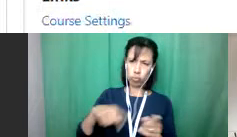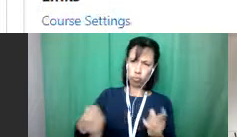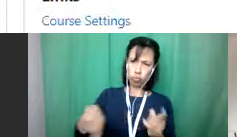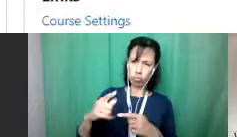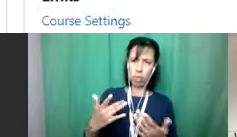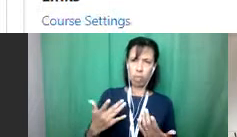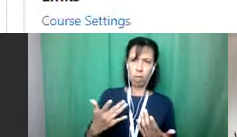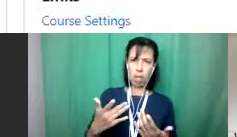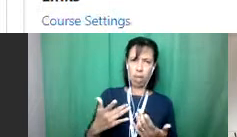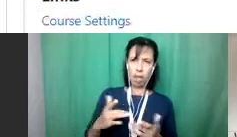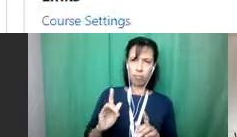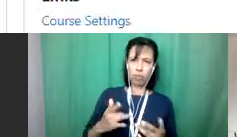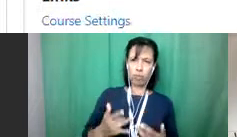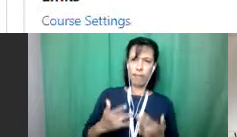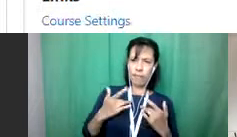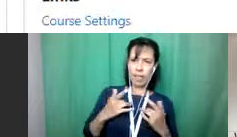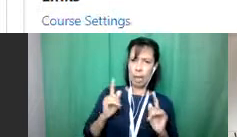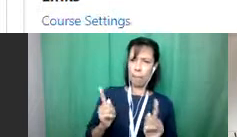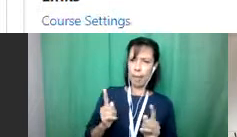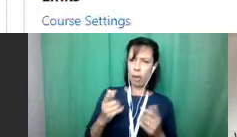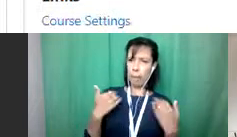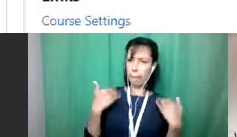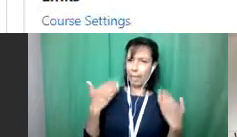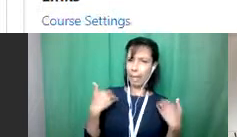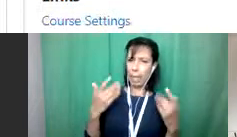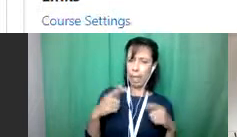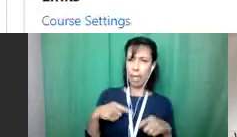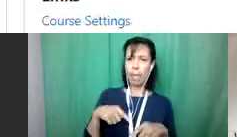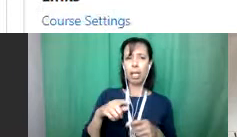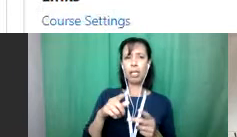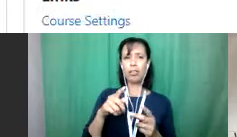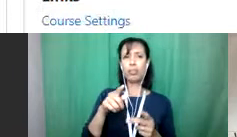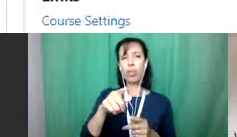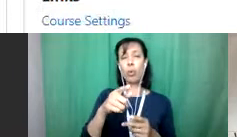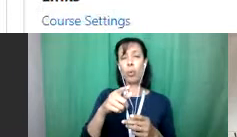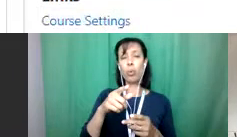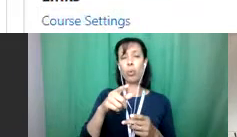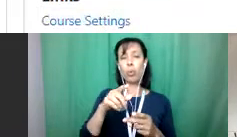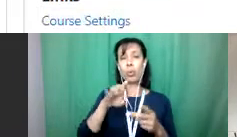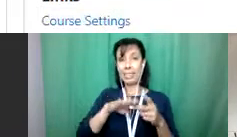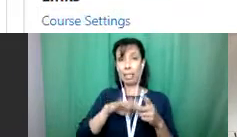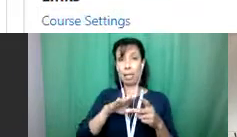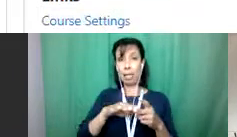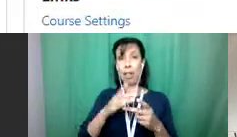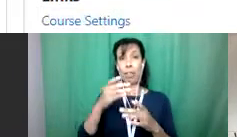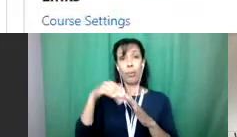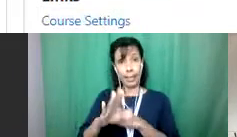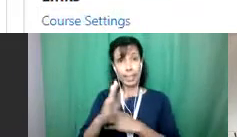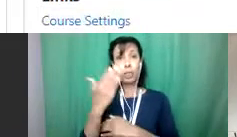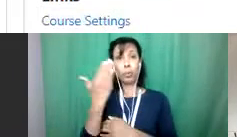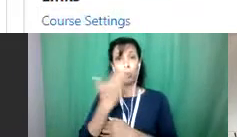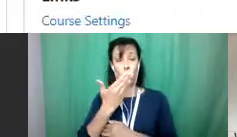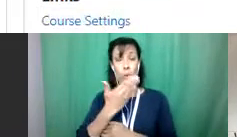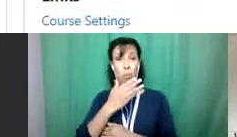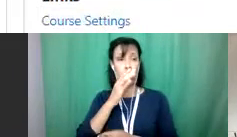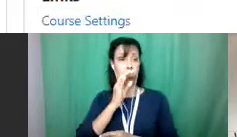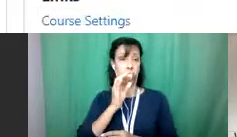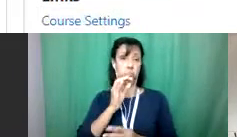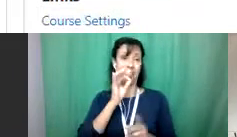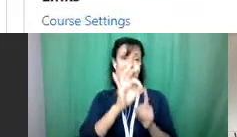Everly and McFadden went into school and talked to children, but it's possible that you could do your, if you were doing something like that, you could